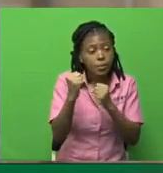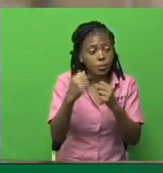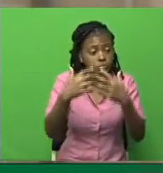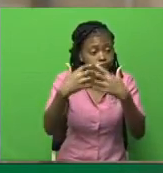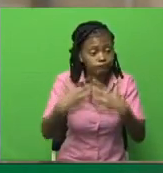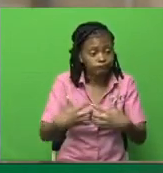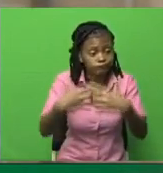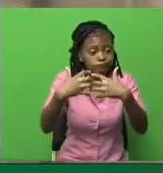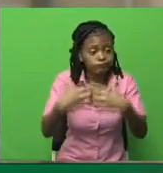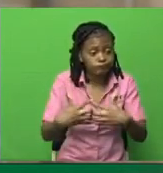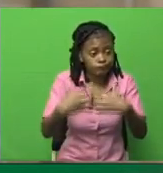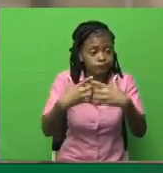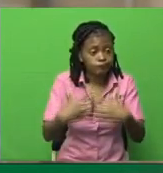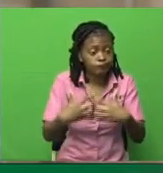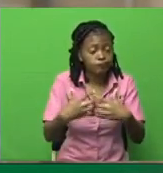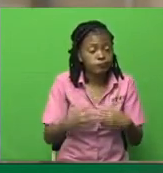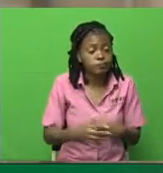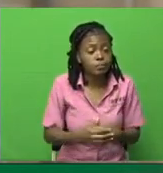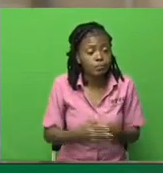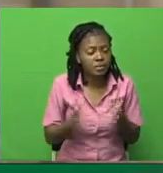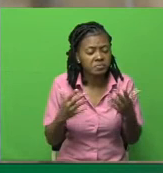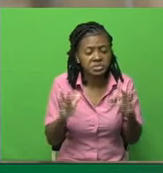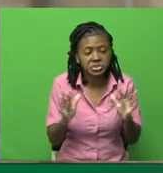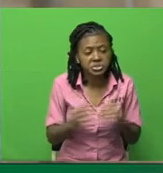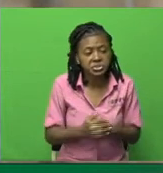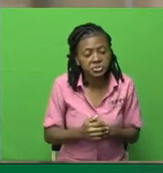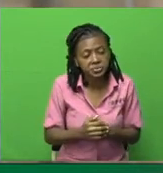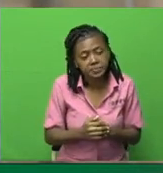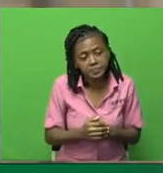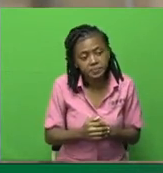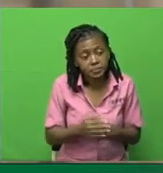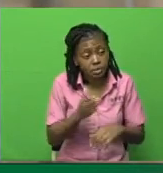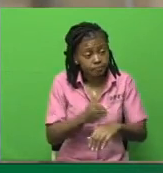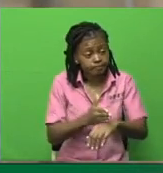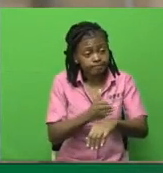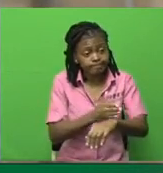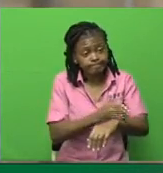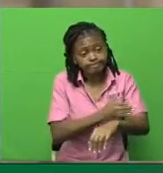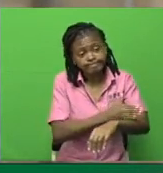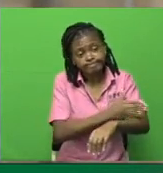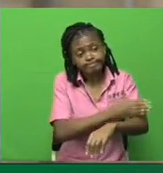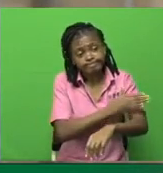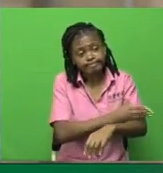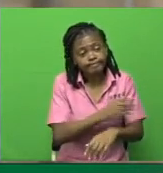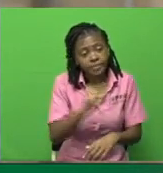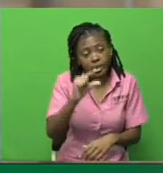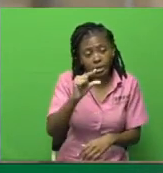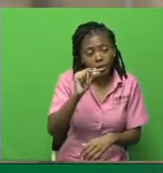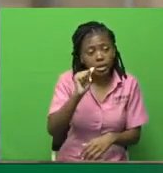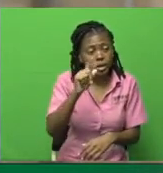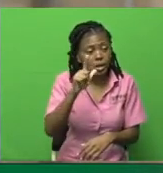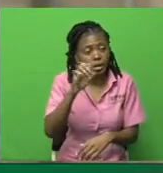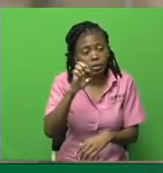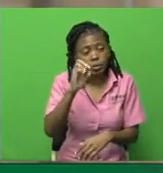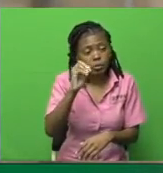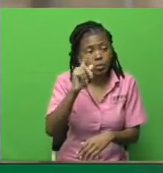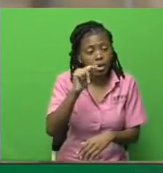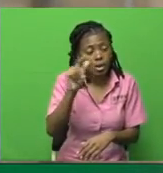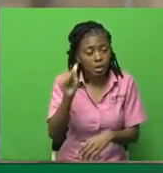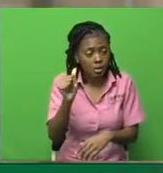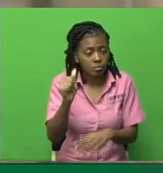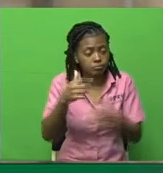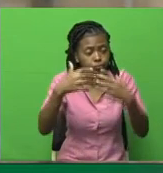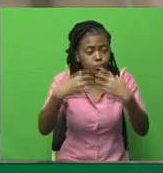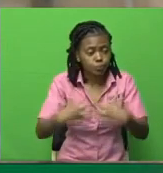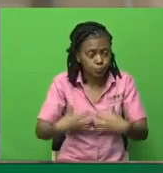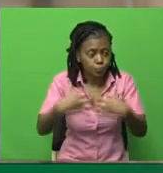road project substation completed the upgrade of Saint Mary's galiota to Richie kilovolt circuit the replacement of